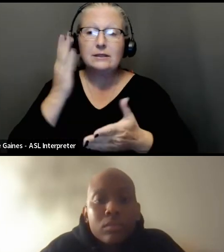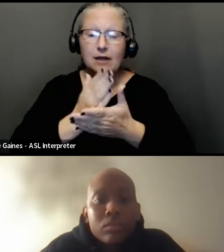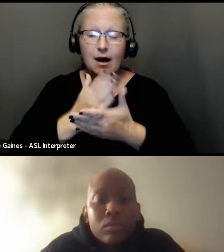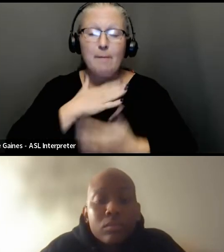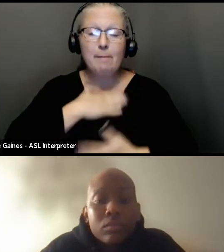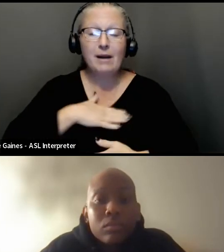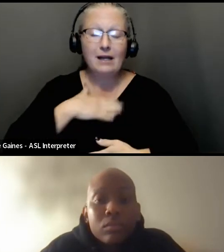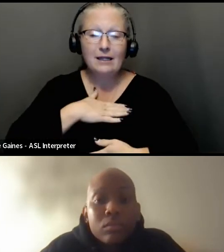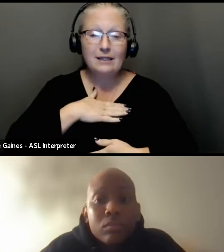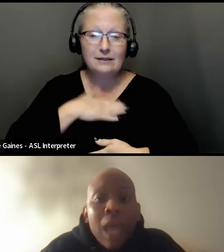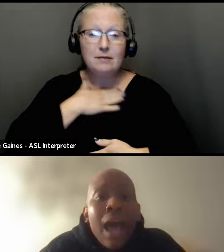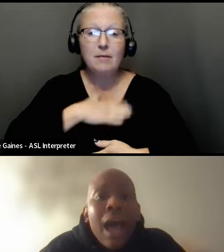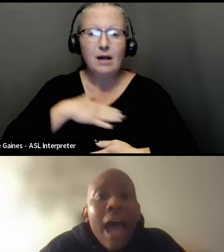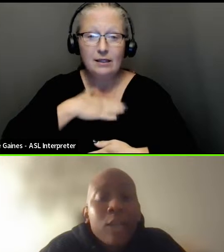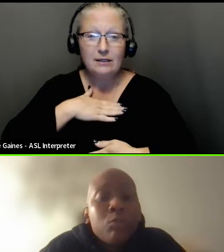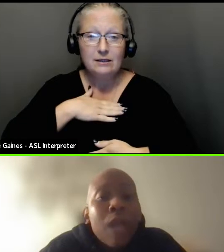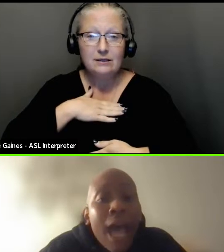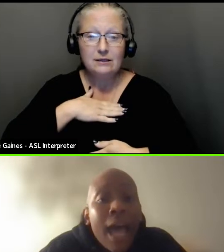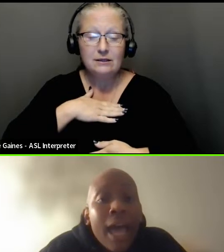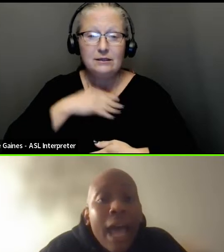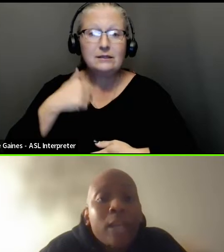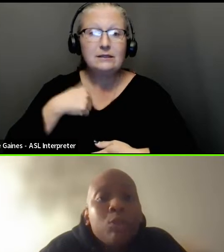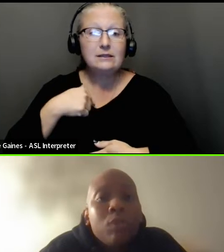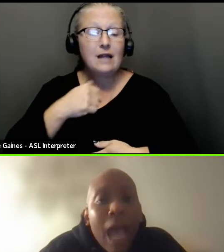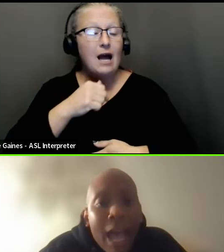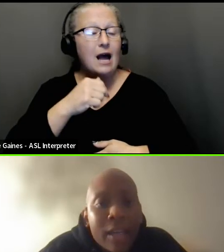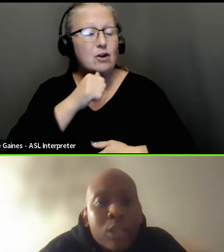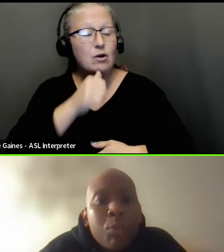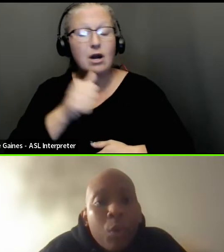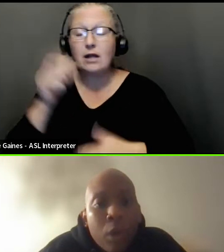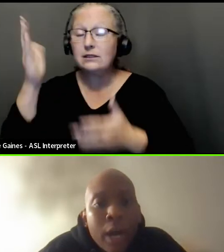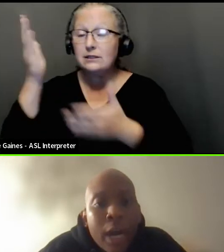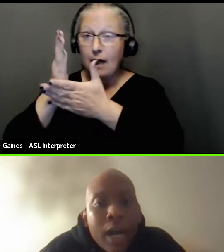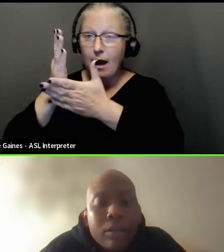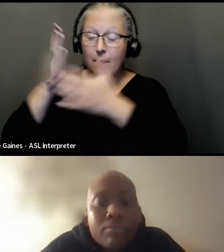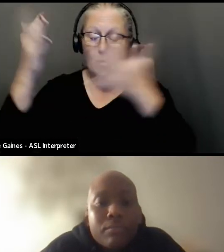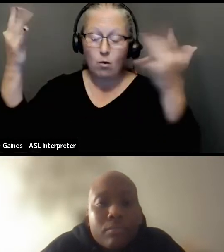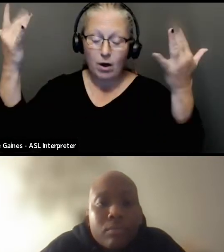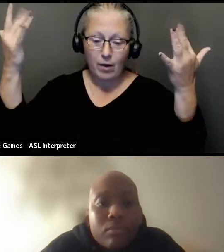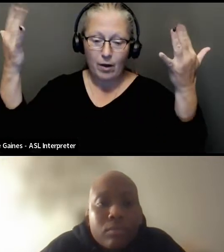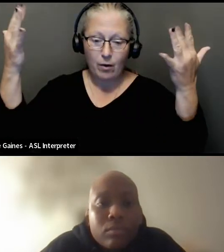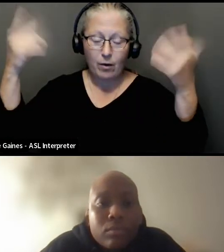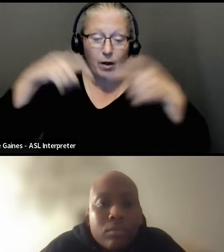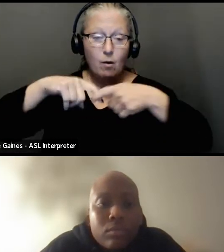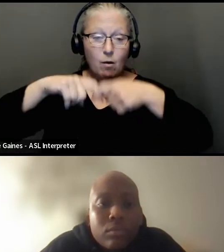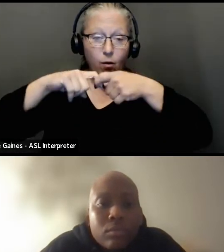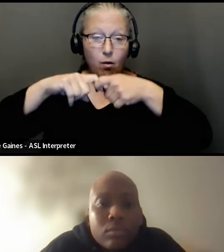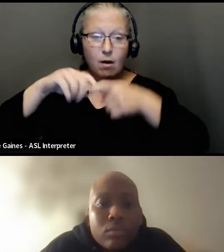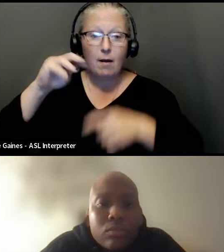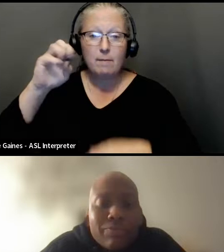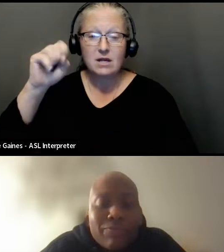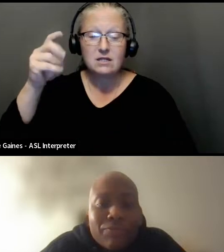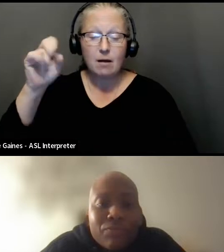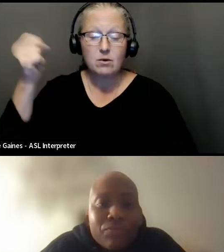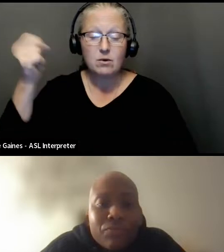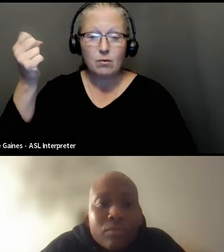Please. I do not Stop. Hold on. support. Wait. Miss Thomas, 1